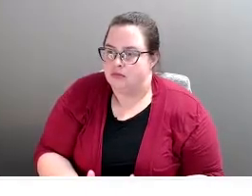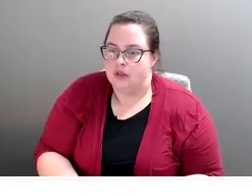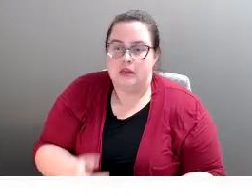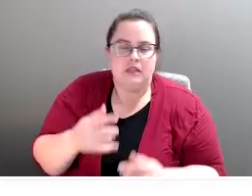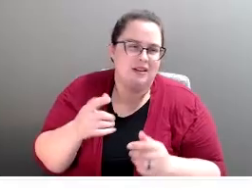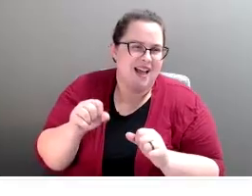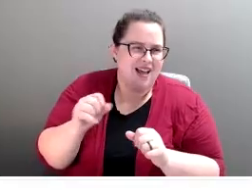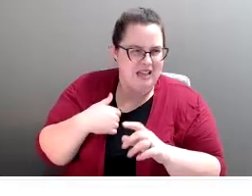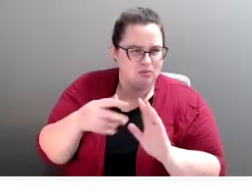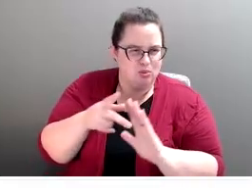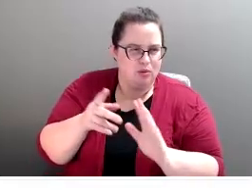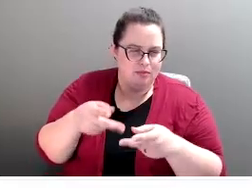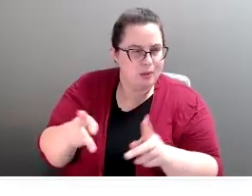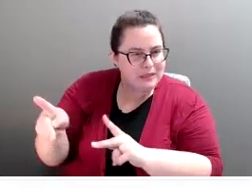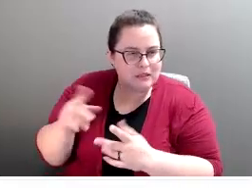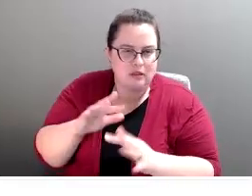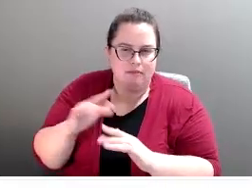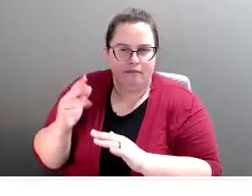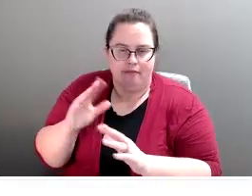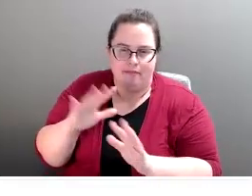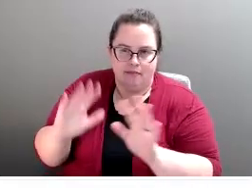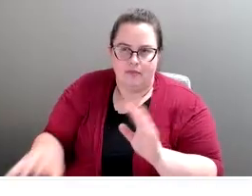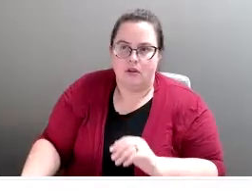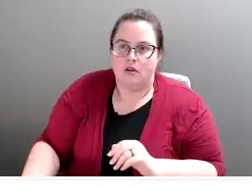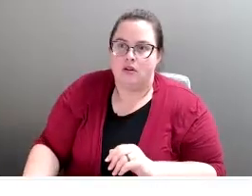just gonna say great, so you can see that.